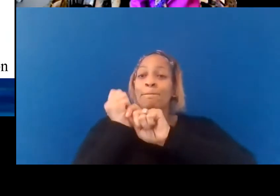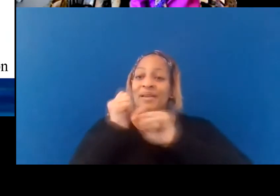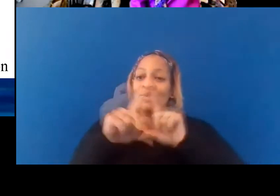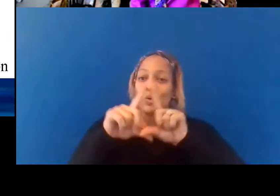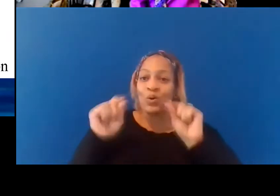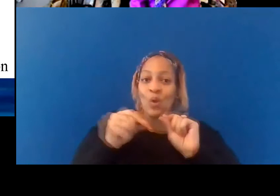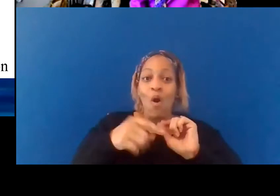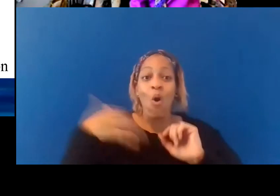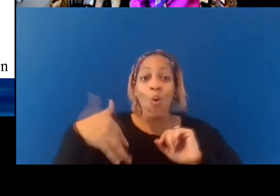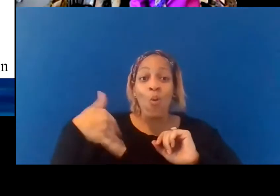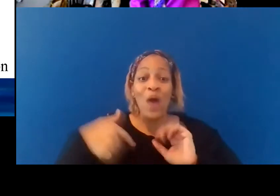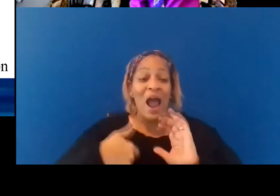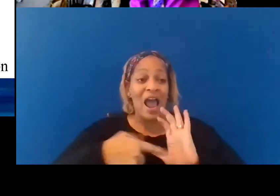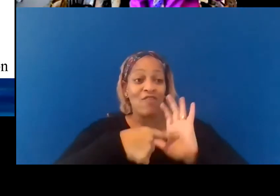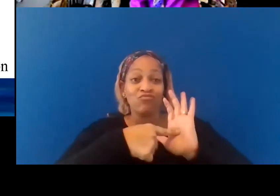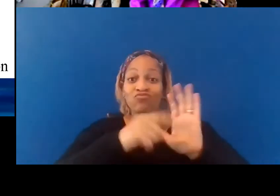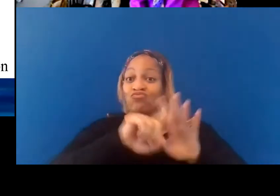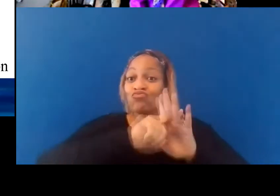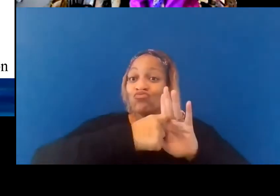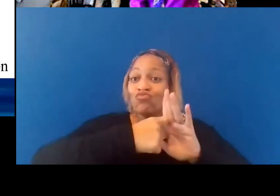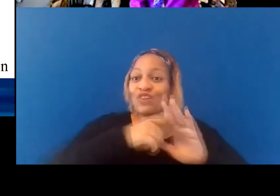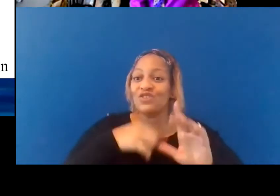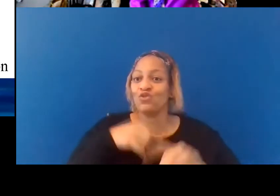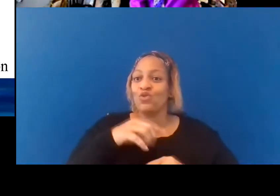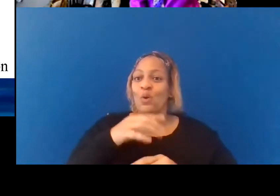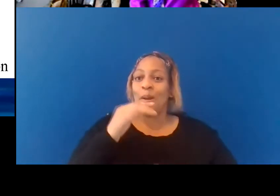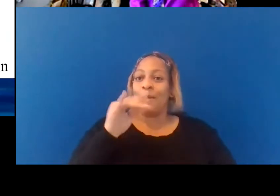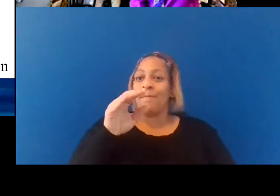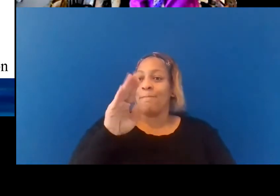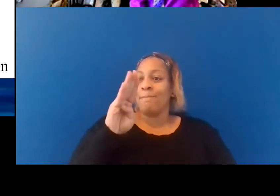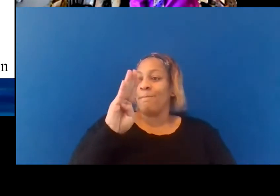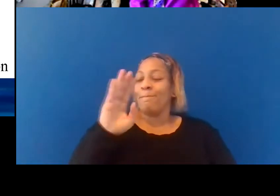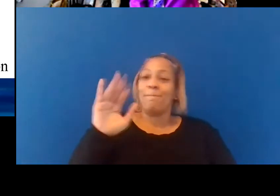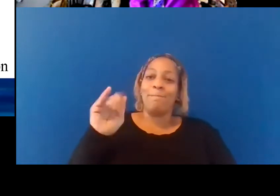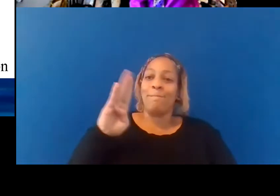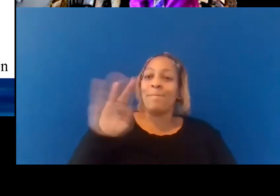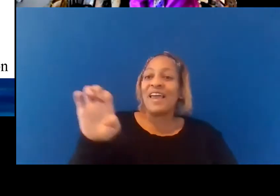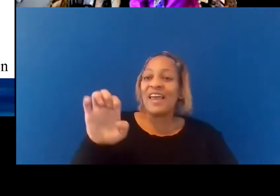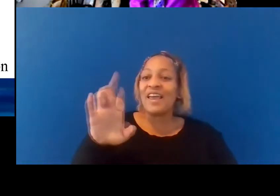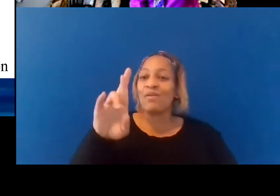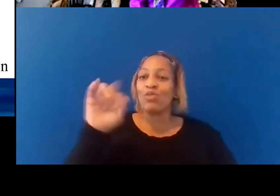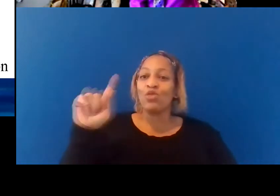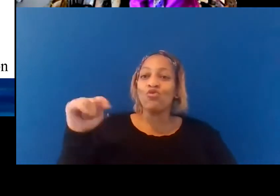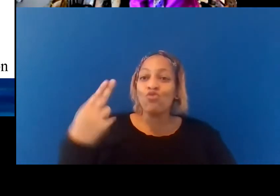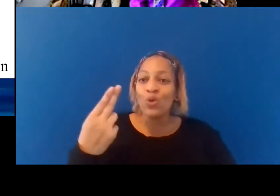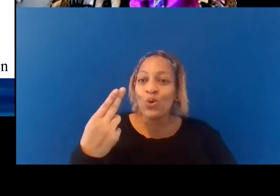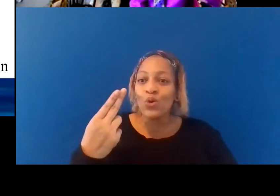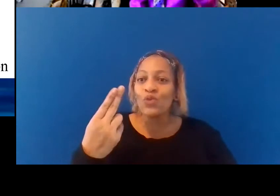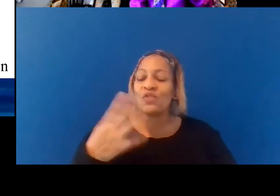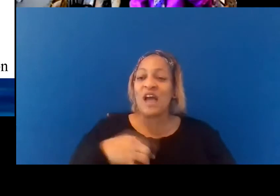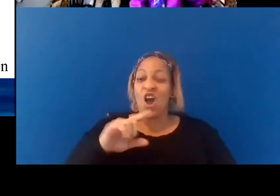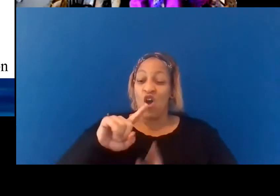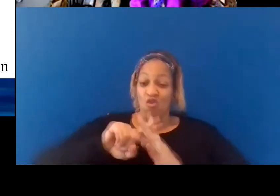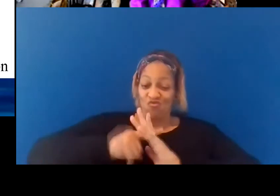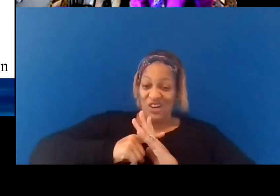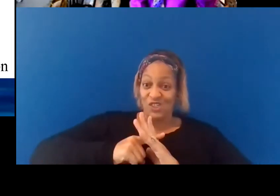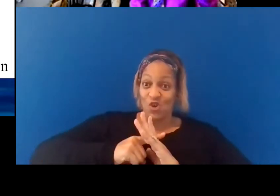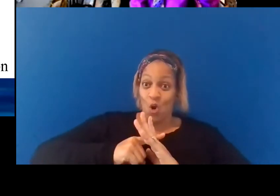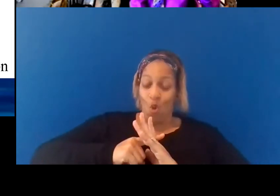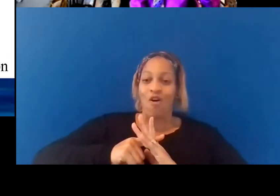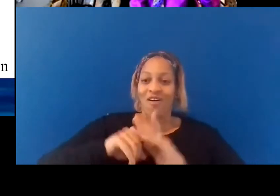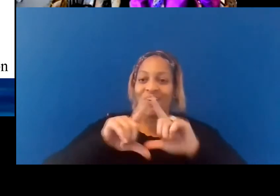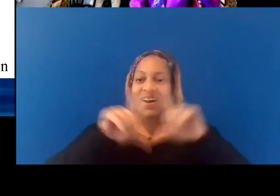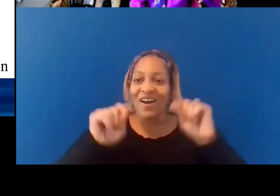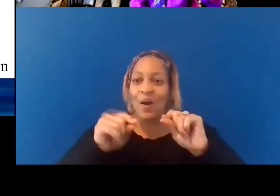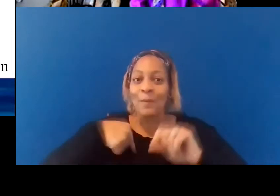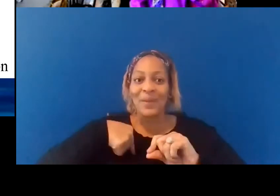have an original Babe Ruth, or I have an original Roberto Clemente. I have an original baseball card and I appreciate that